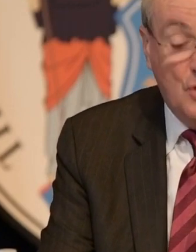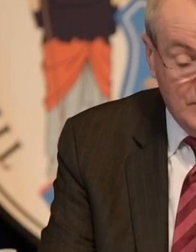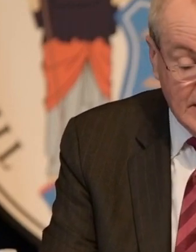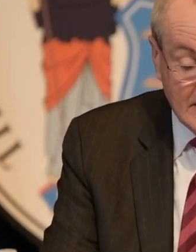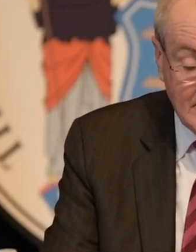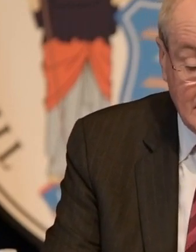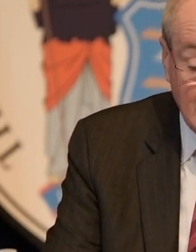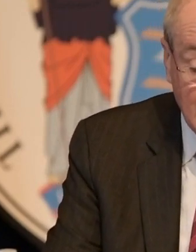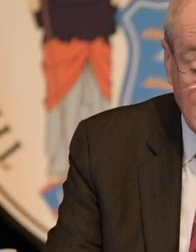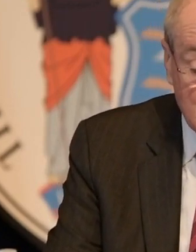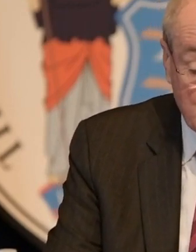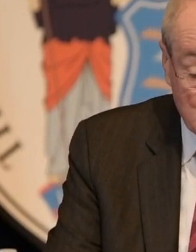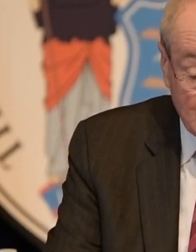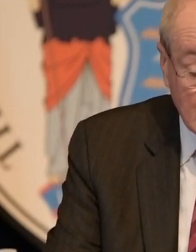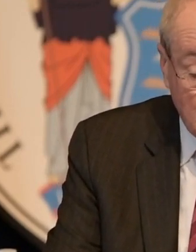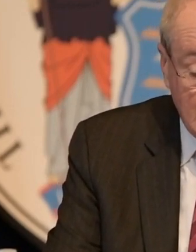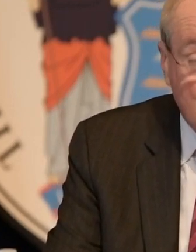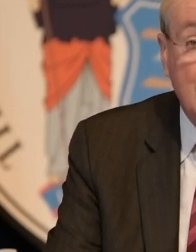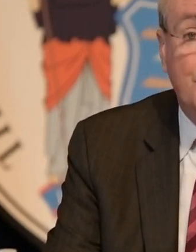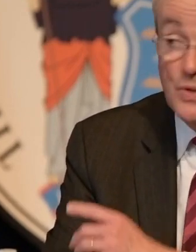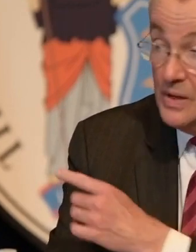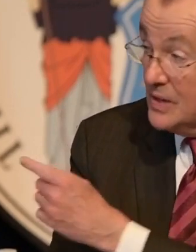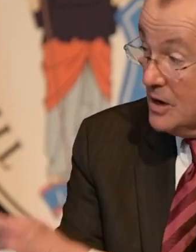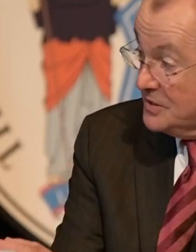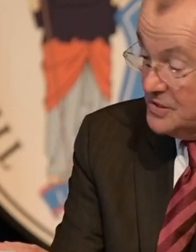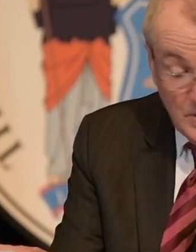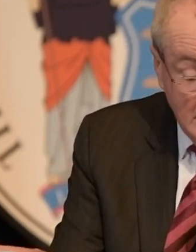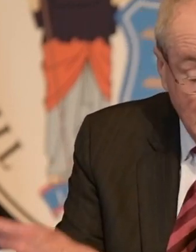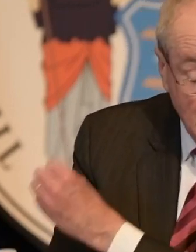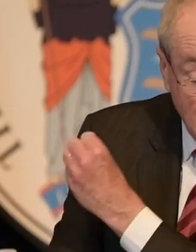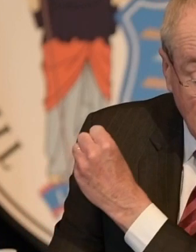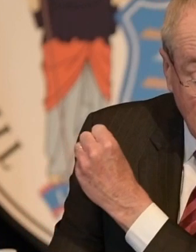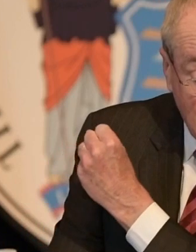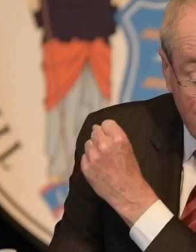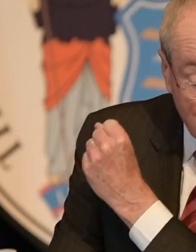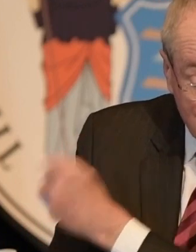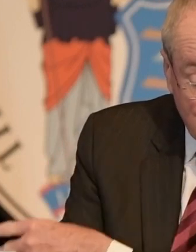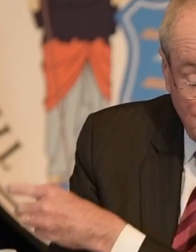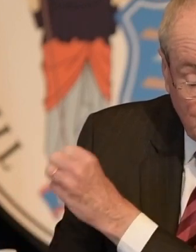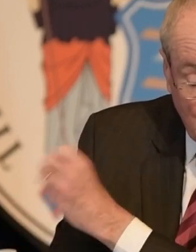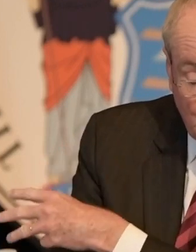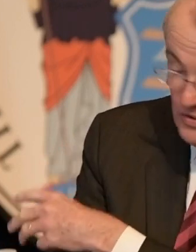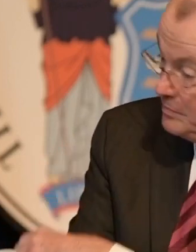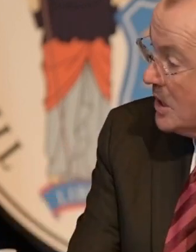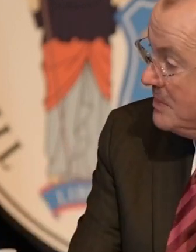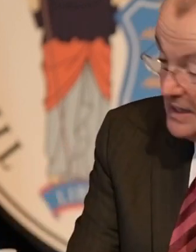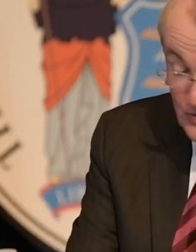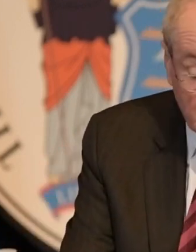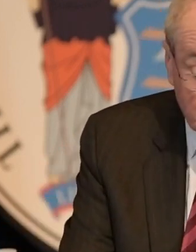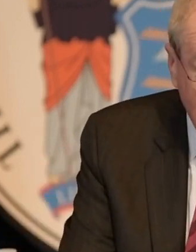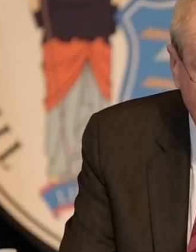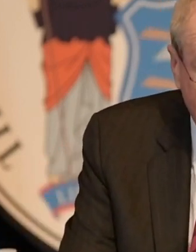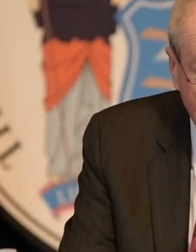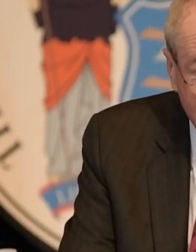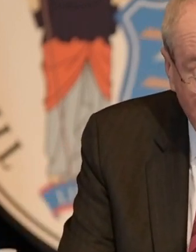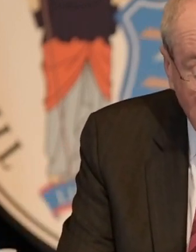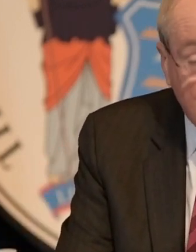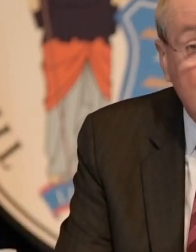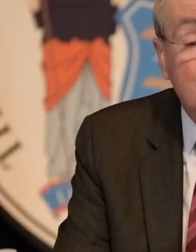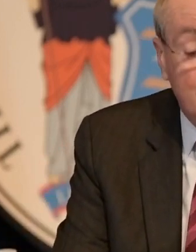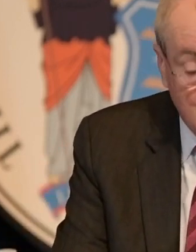against COVID-19. Specifically, we need respiratory therapists, Judy, physicians, nurses, and paramedics. If you